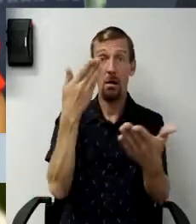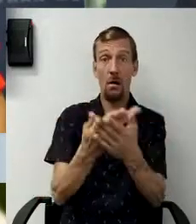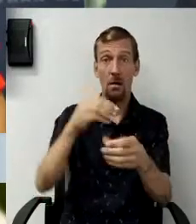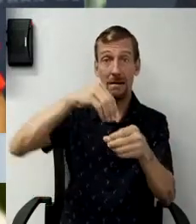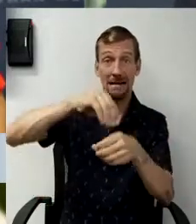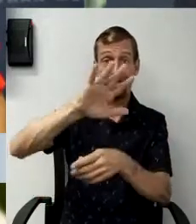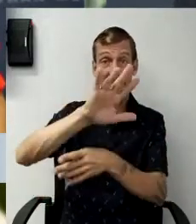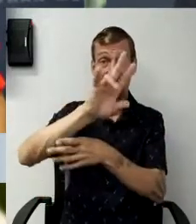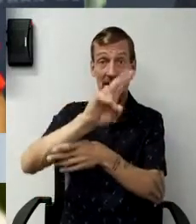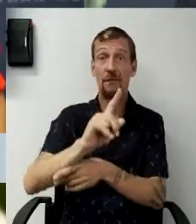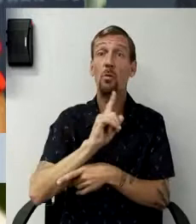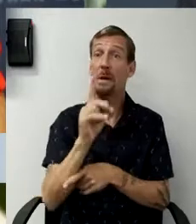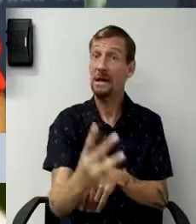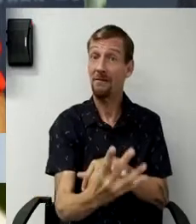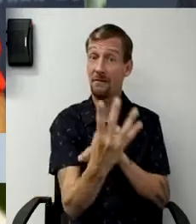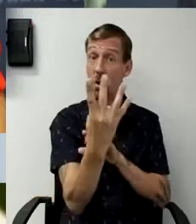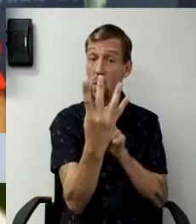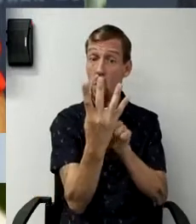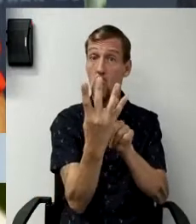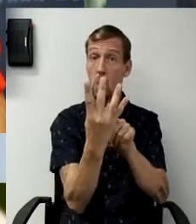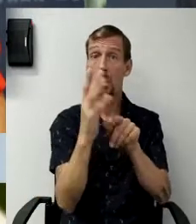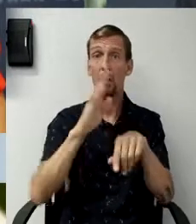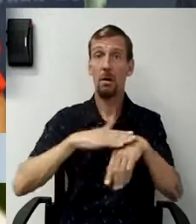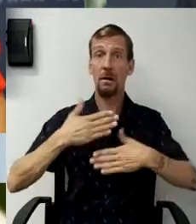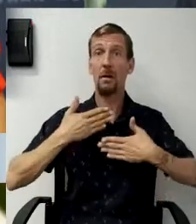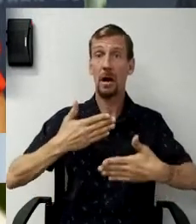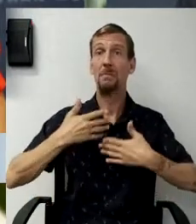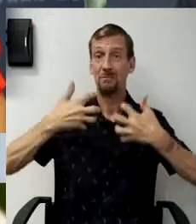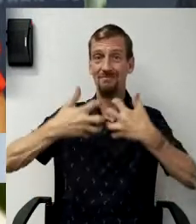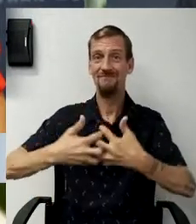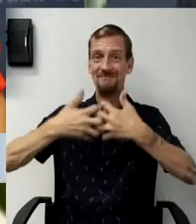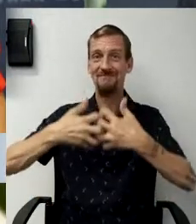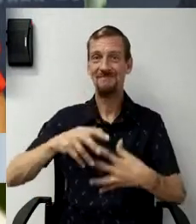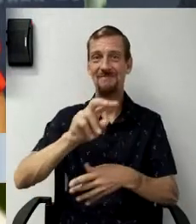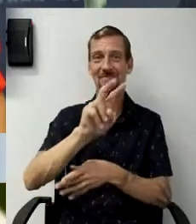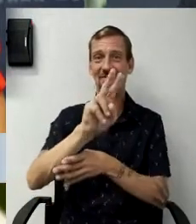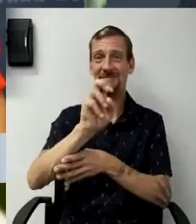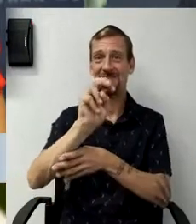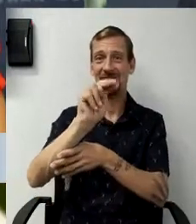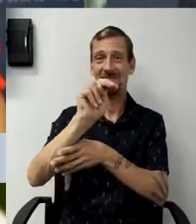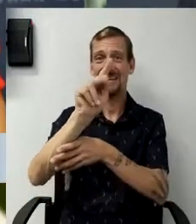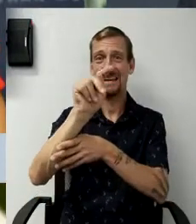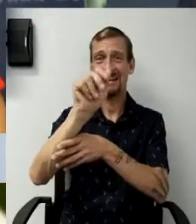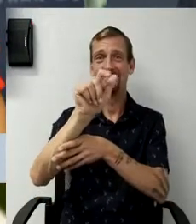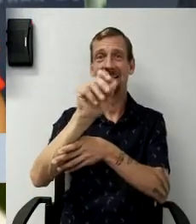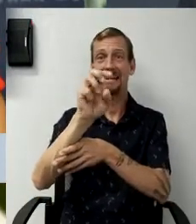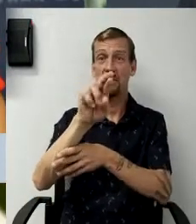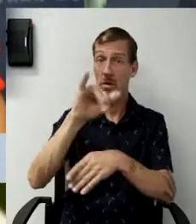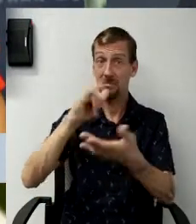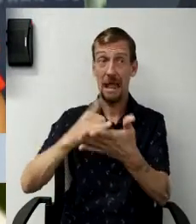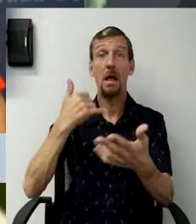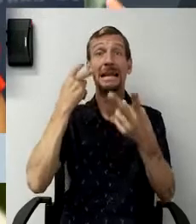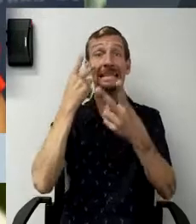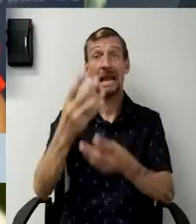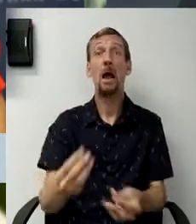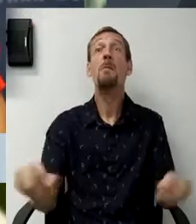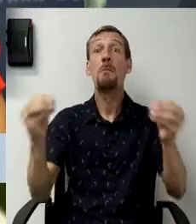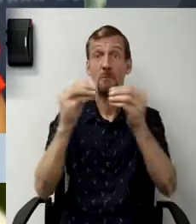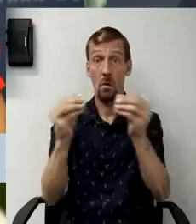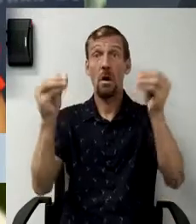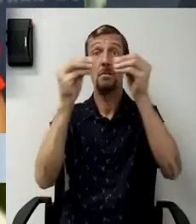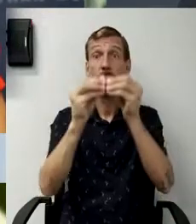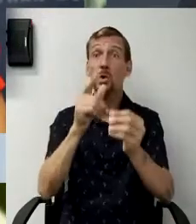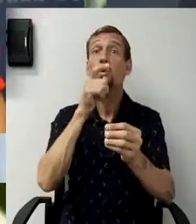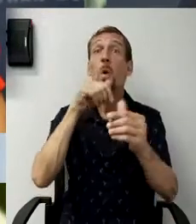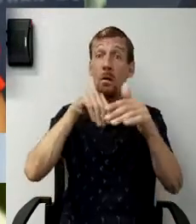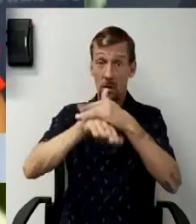in-house, only 4 of them are on ventilators at this point in time. So we're seeing more and more patients that do come in with